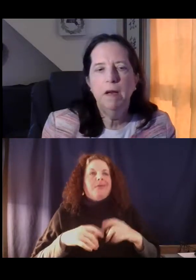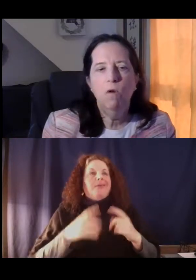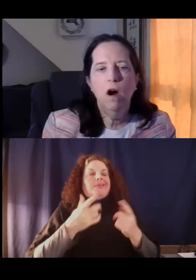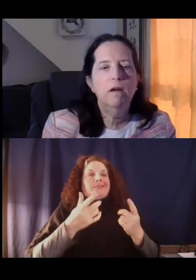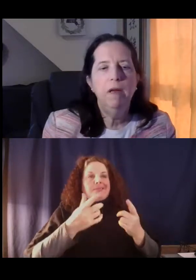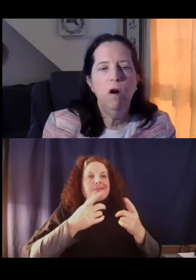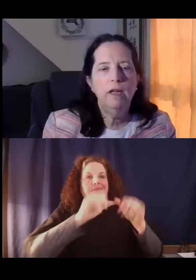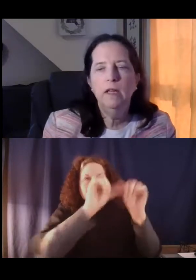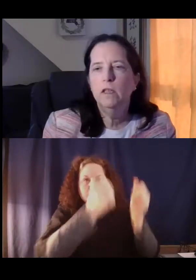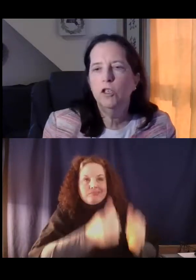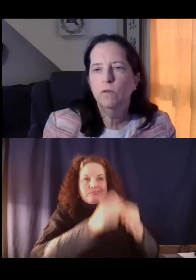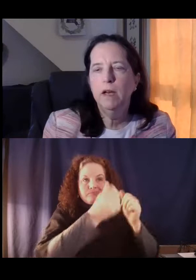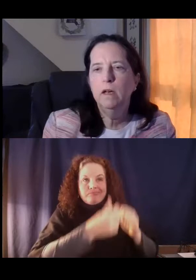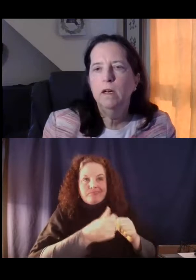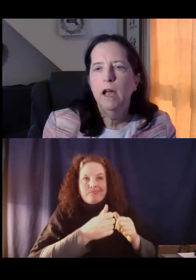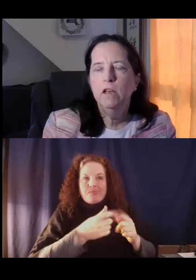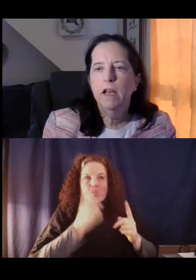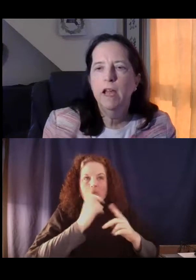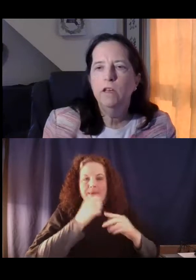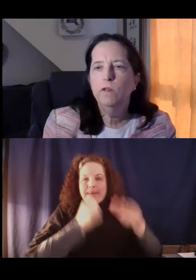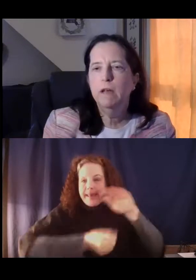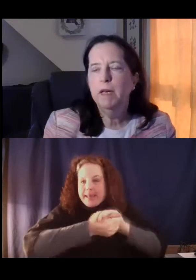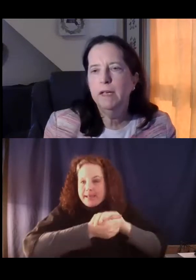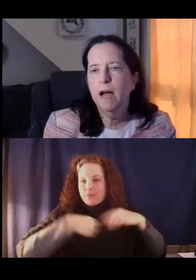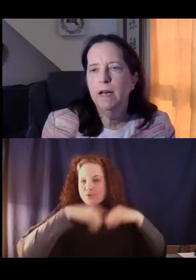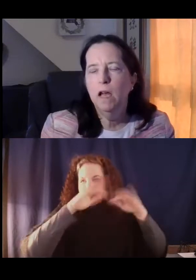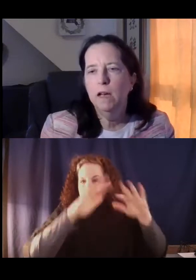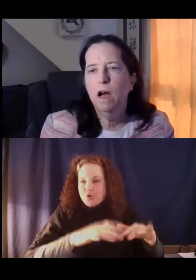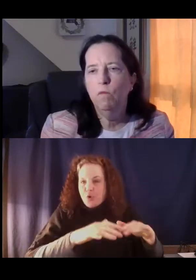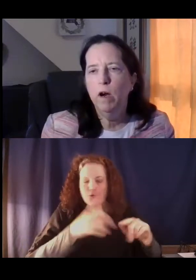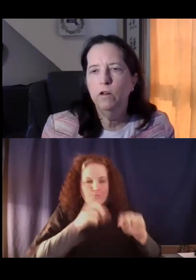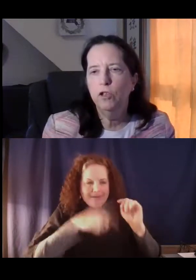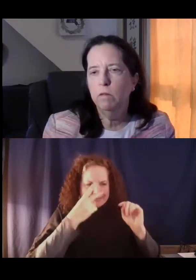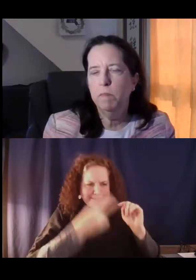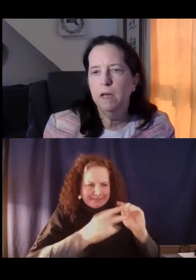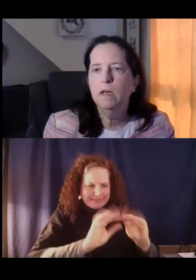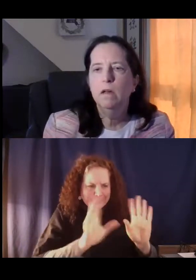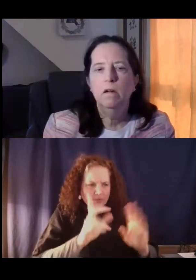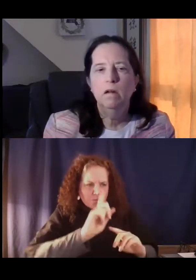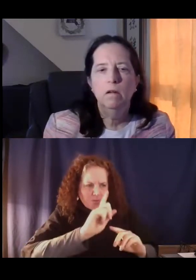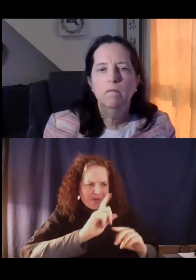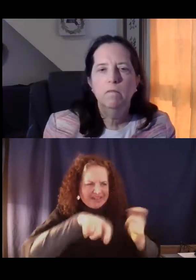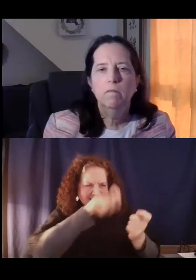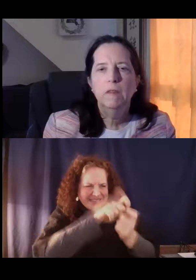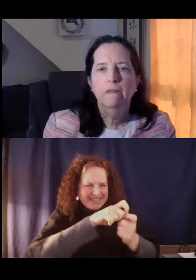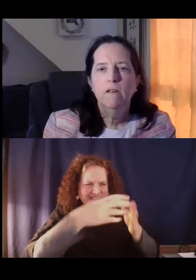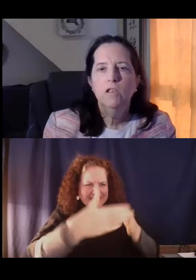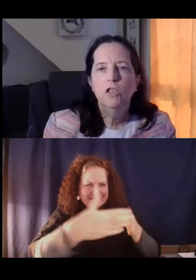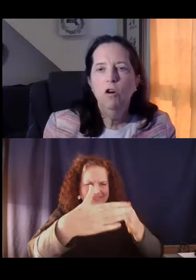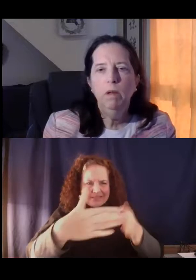Pedestrians may be walking in the street, and you can't use them as a guideline on where you should be.